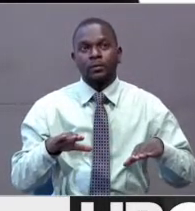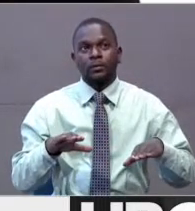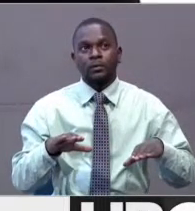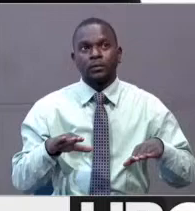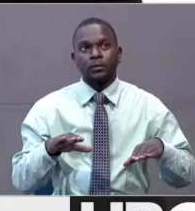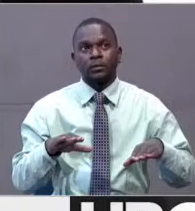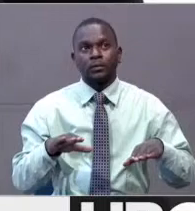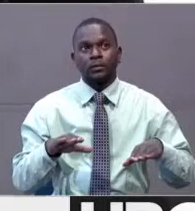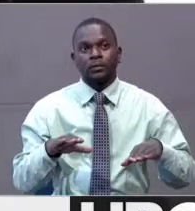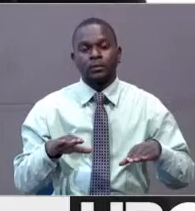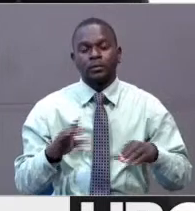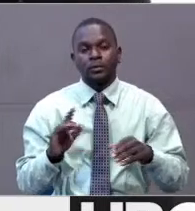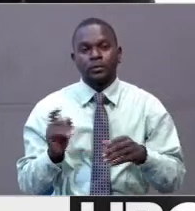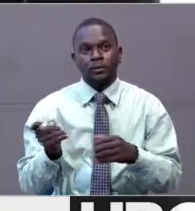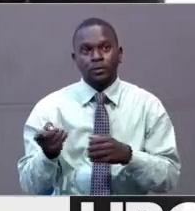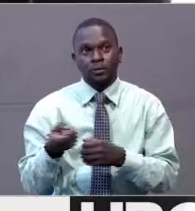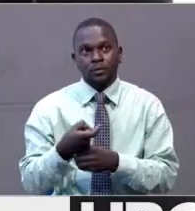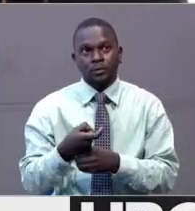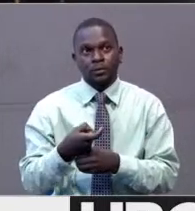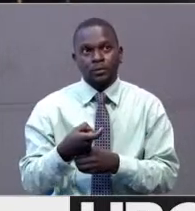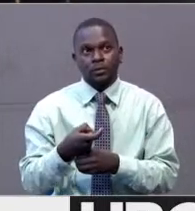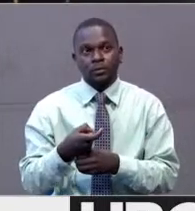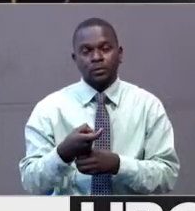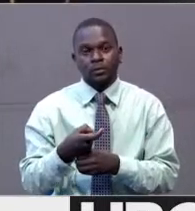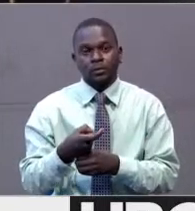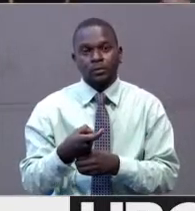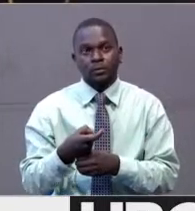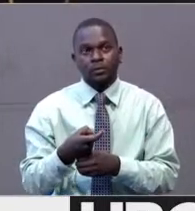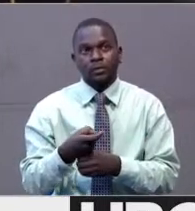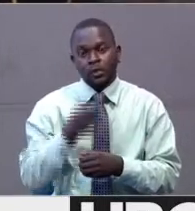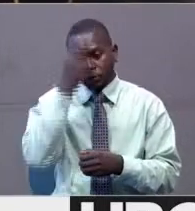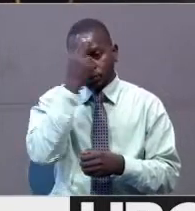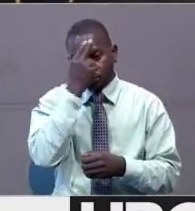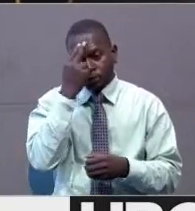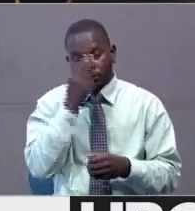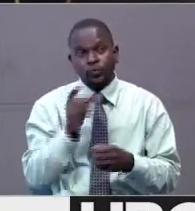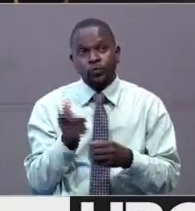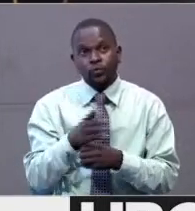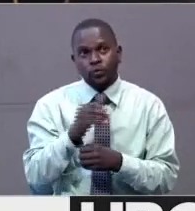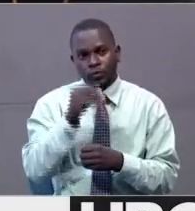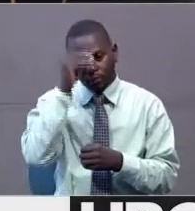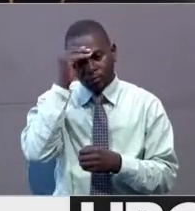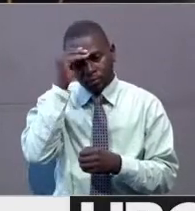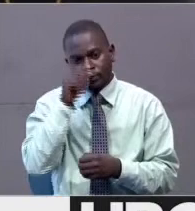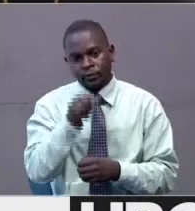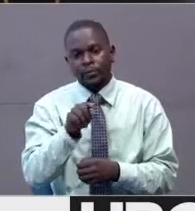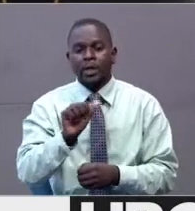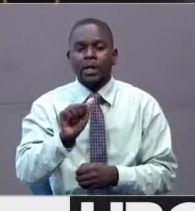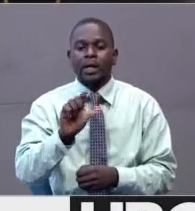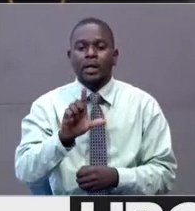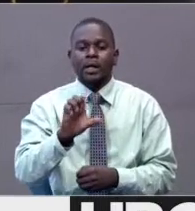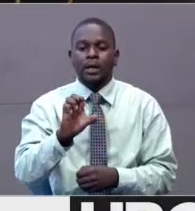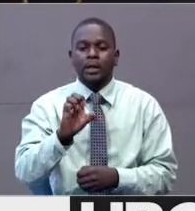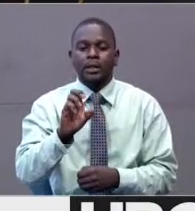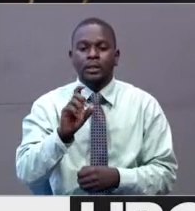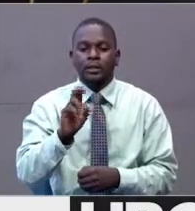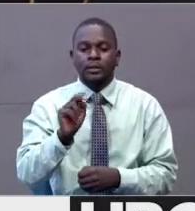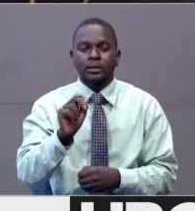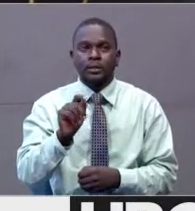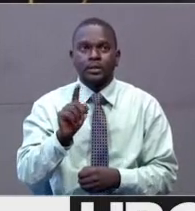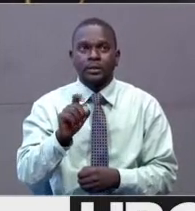here. The patriarch already has students from Gulu who are studying in Alexandria,